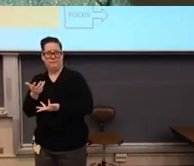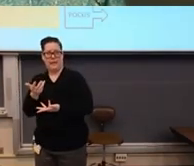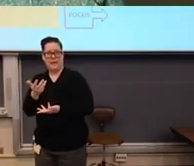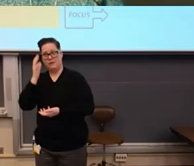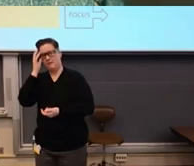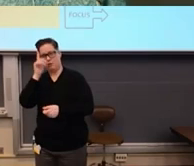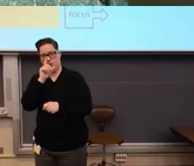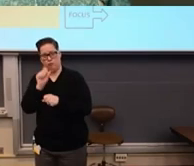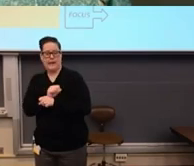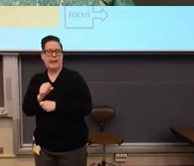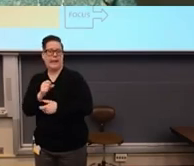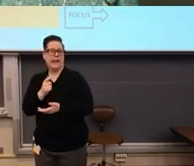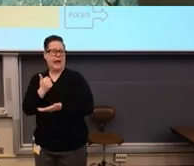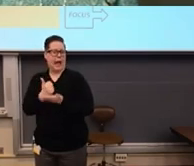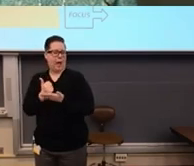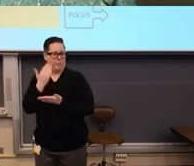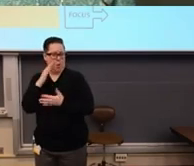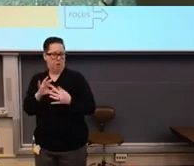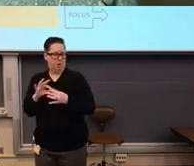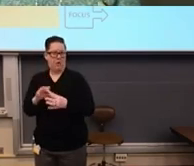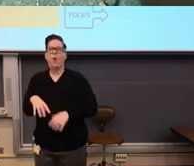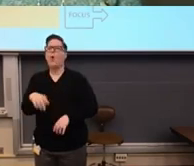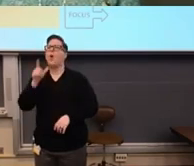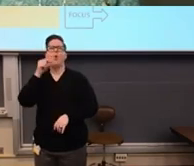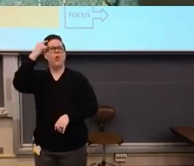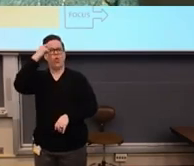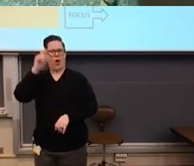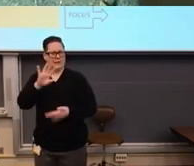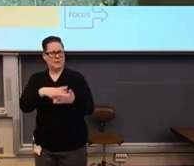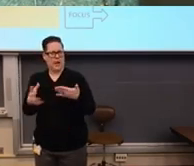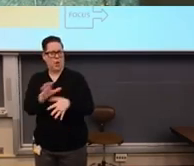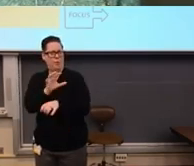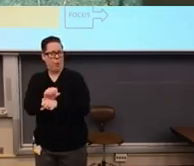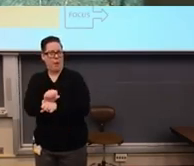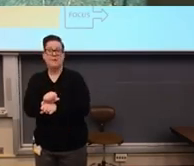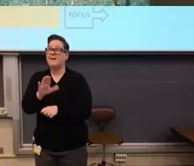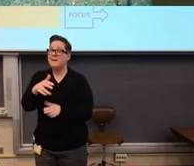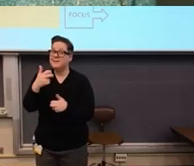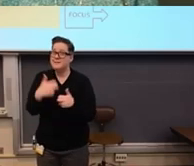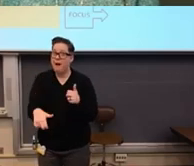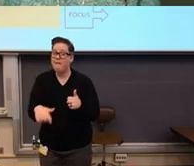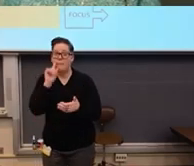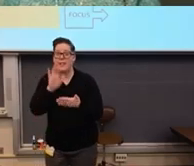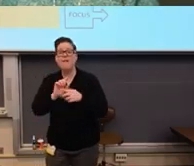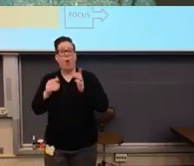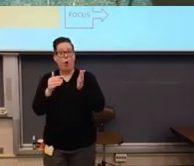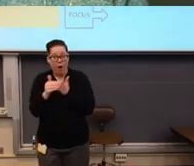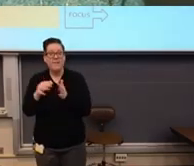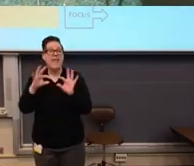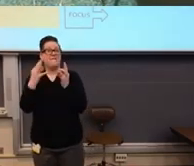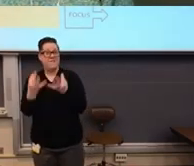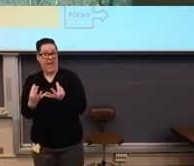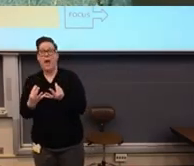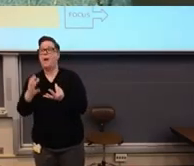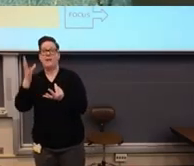the relationship? Whose idea was it to schedule this appointment? No, it's hard to believe, but we often have many families who bring